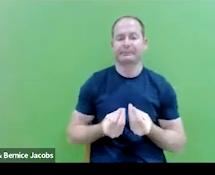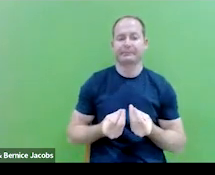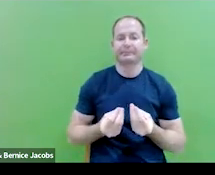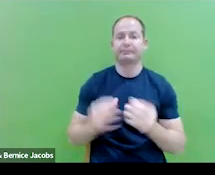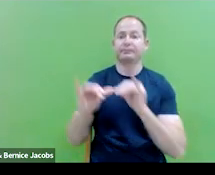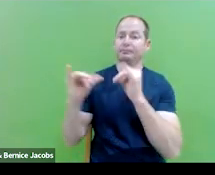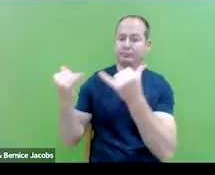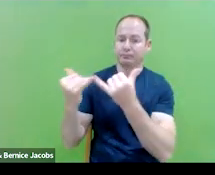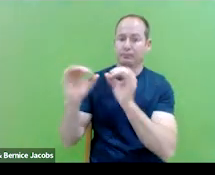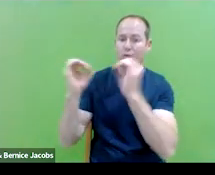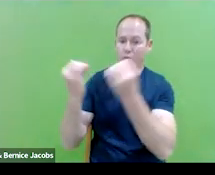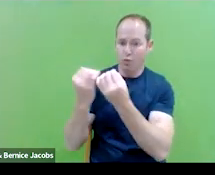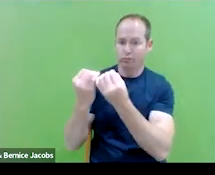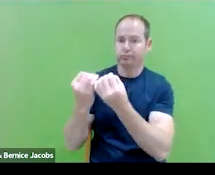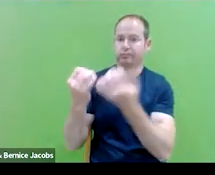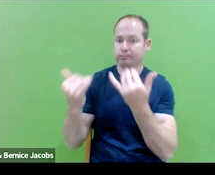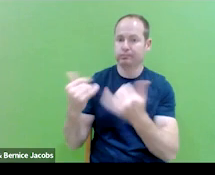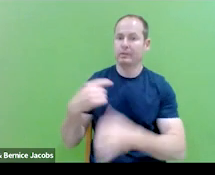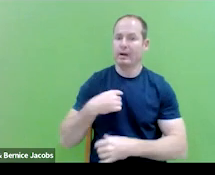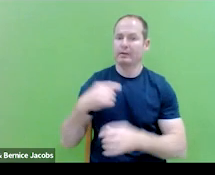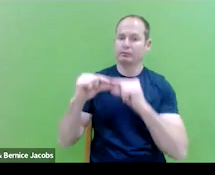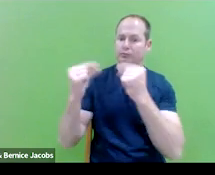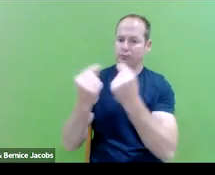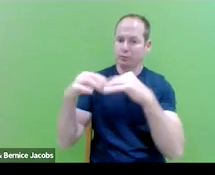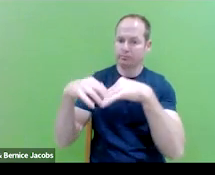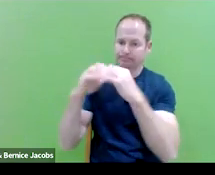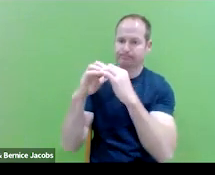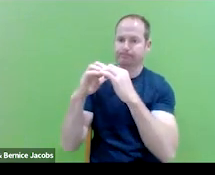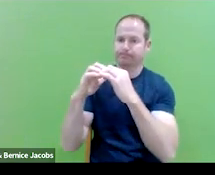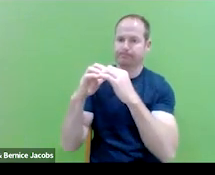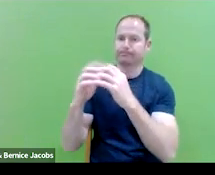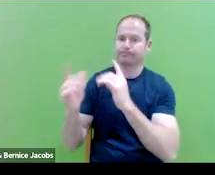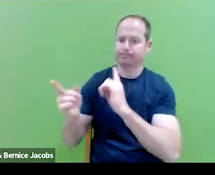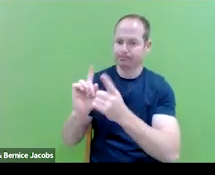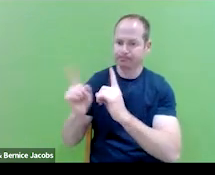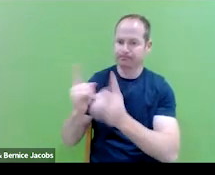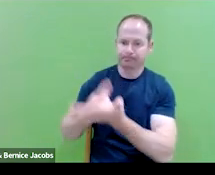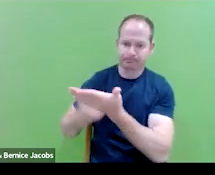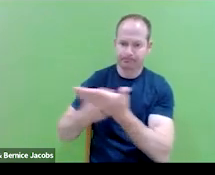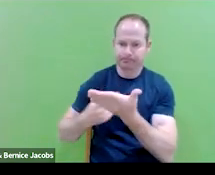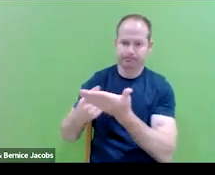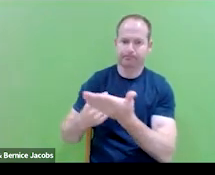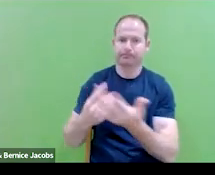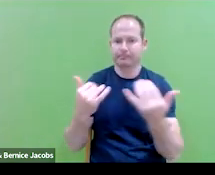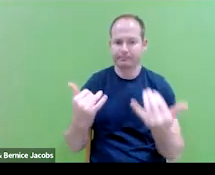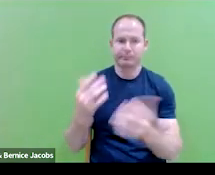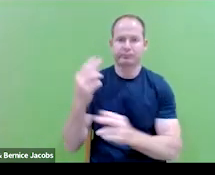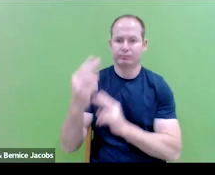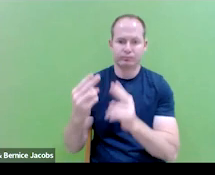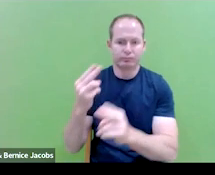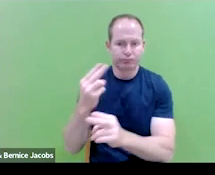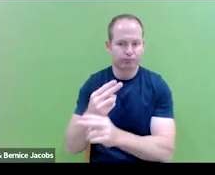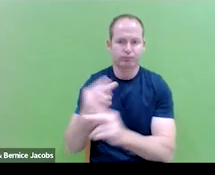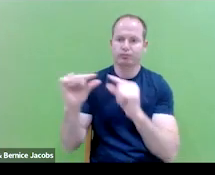organization, I establish a stakeholder group. So this is often called a universal access forum,